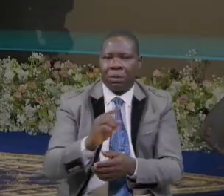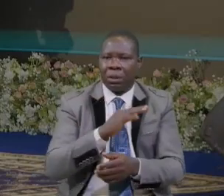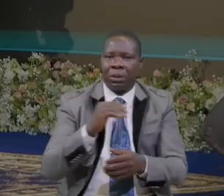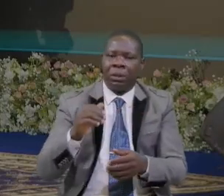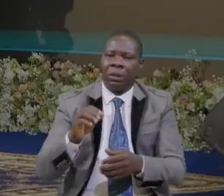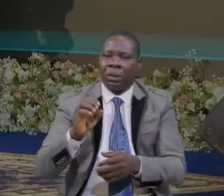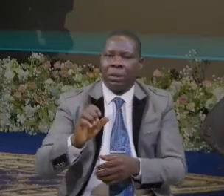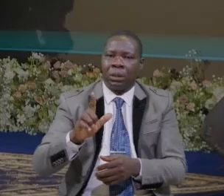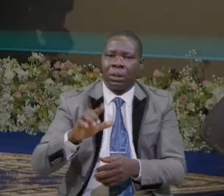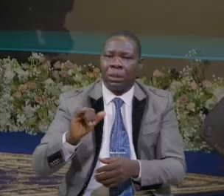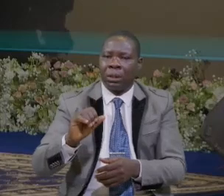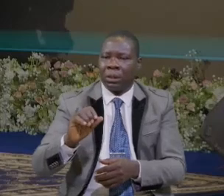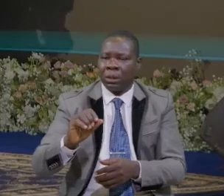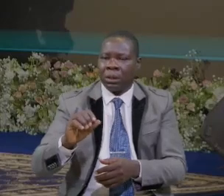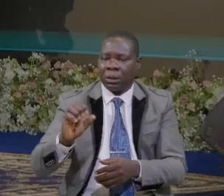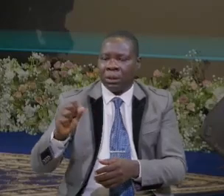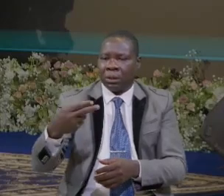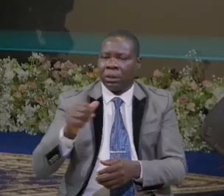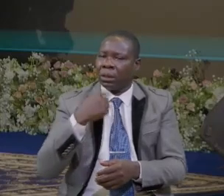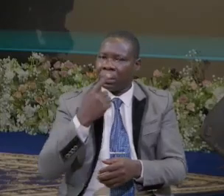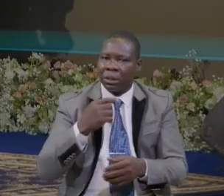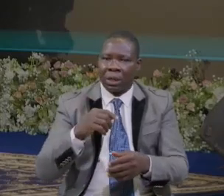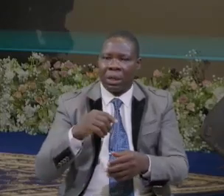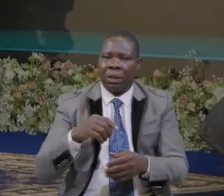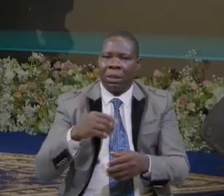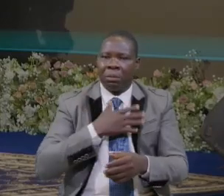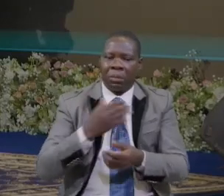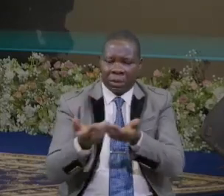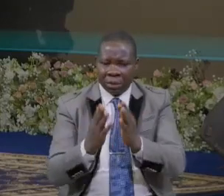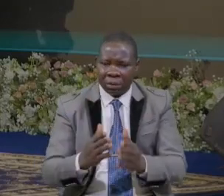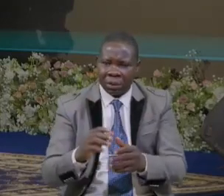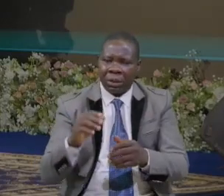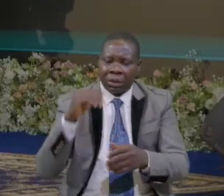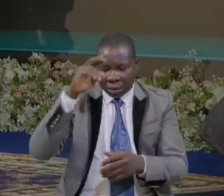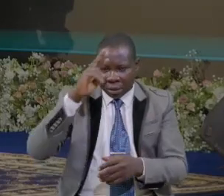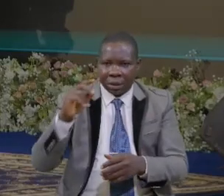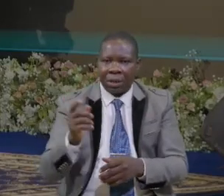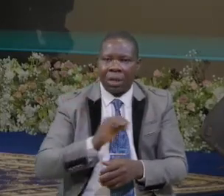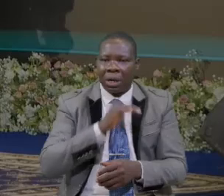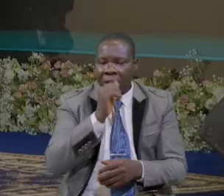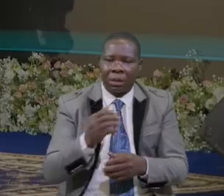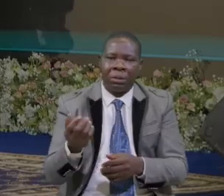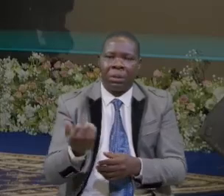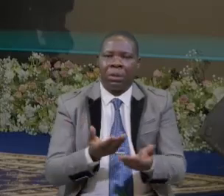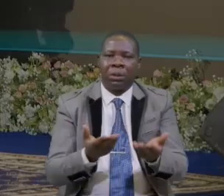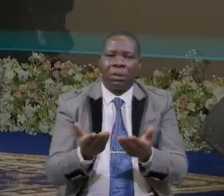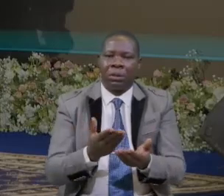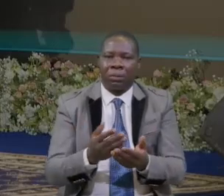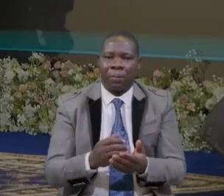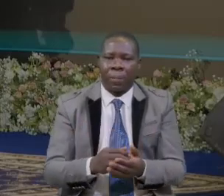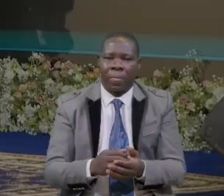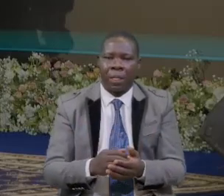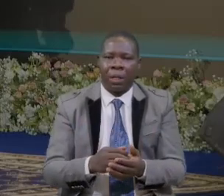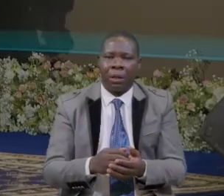Gehazi, yes, sir, I'm here. Don't listen to them. Yes, sir, I'm here. They're not